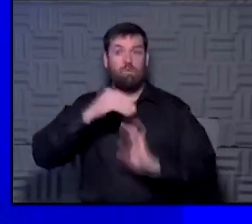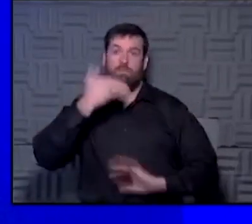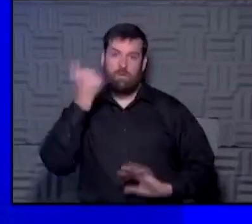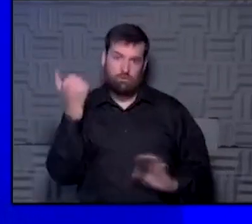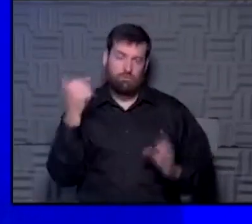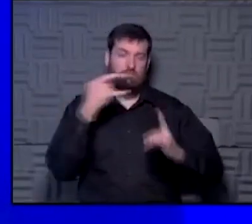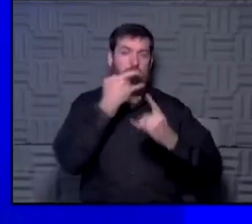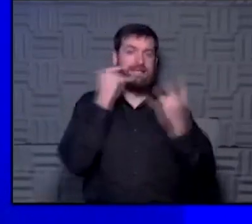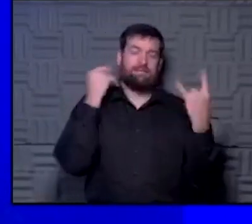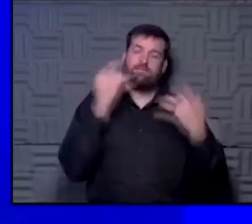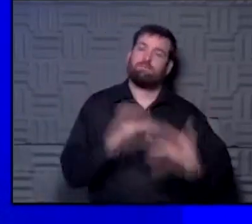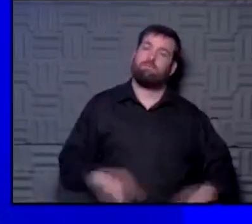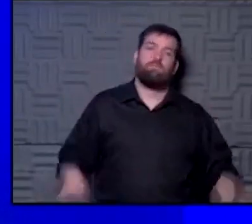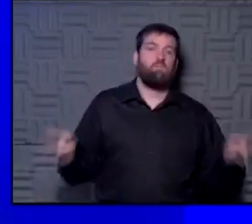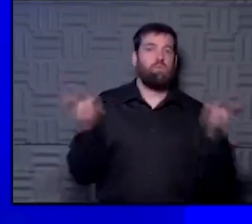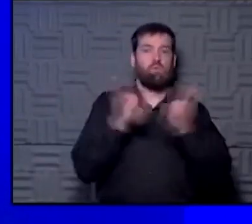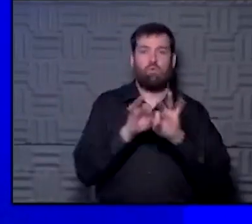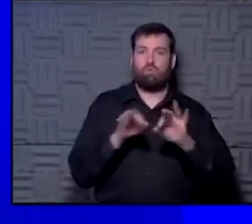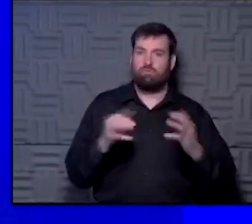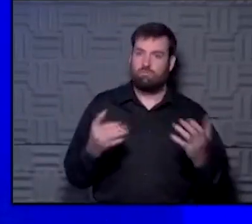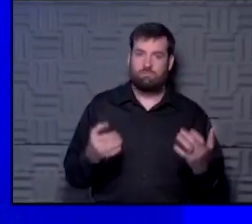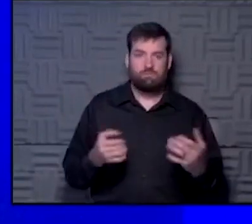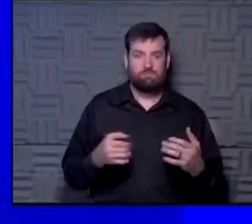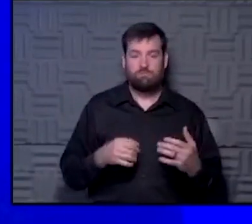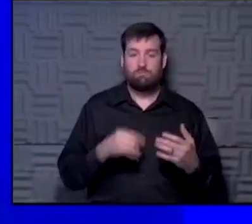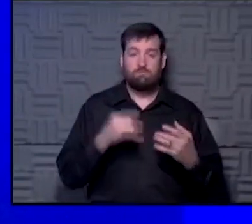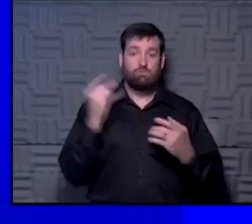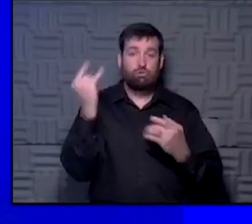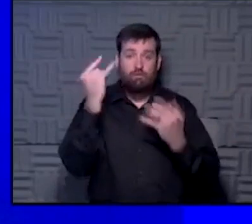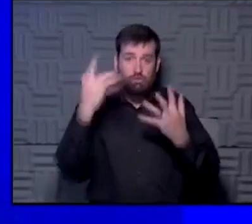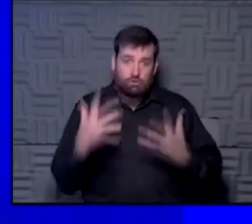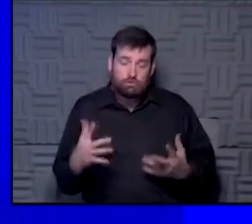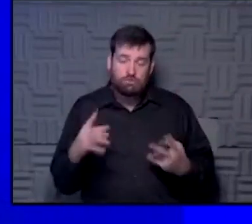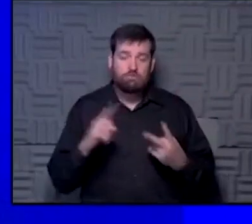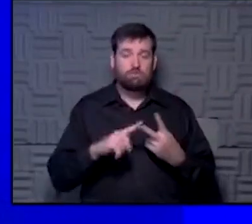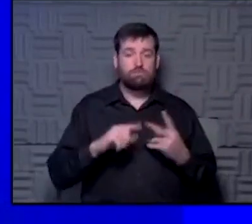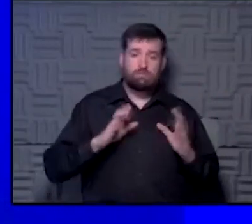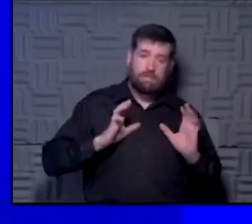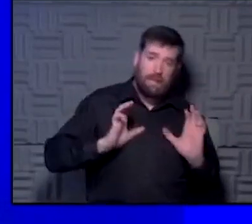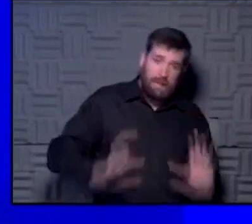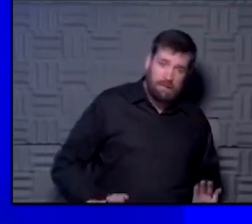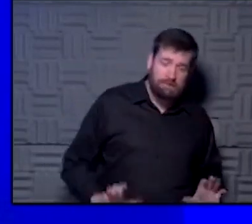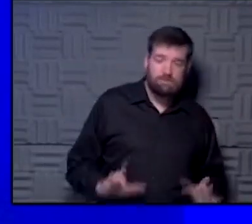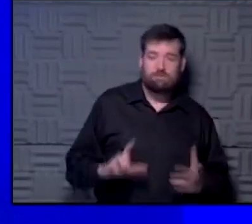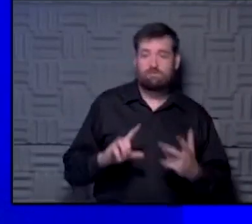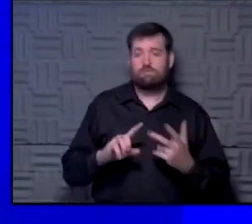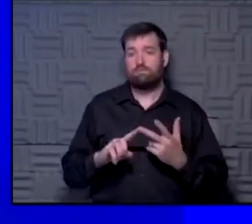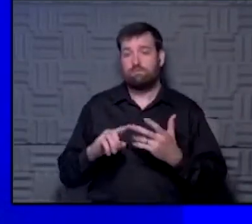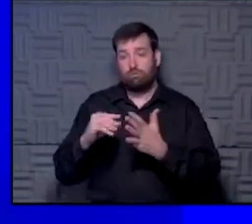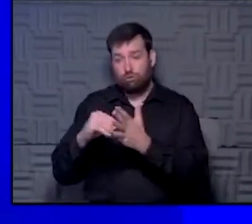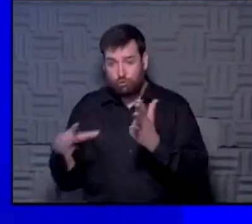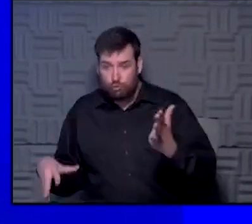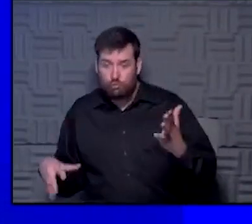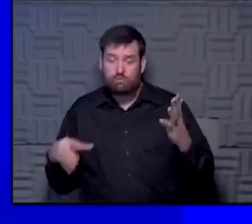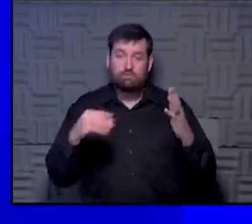and mask wearing is important. Whether it's the servers or the clients, or whether it's the